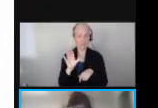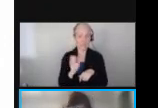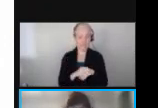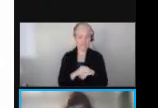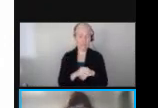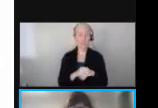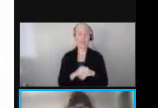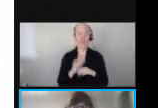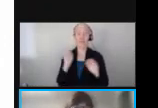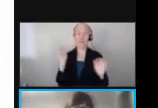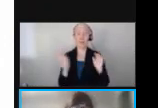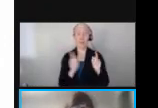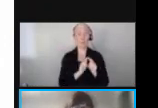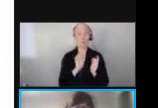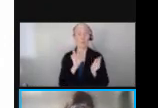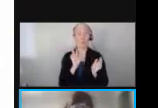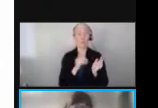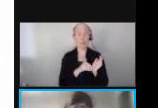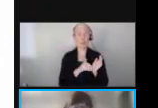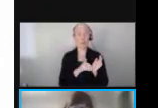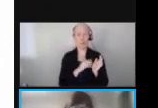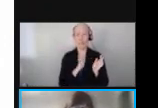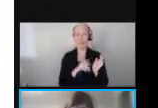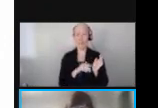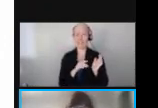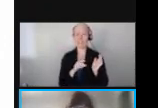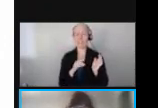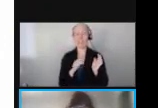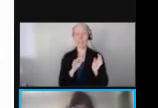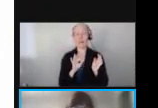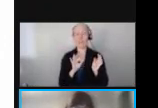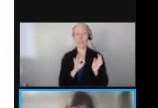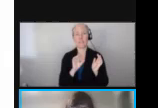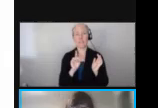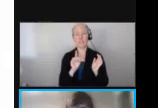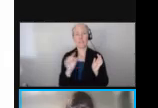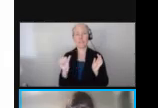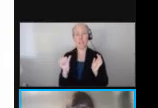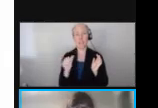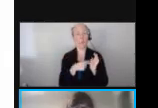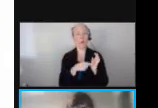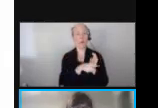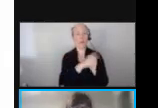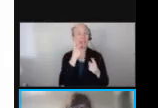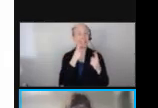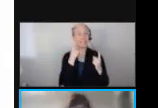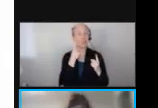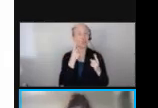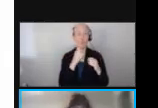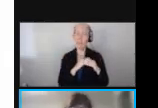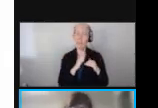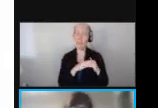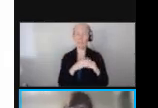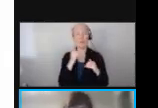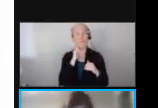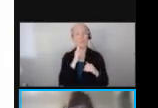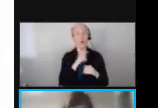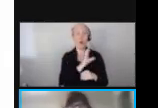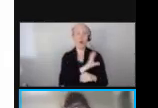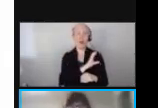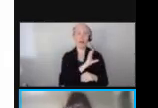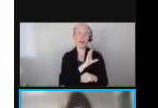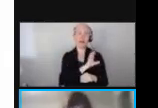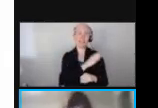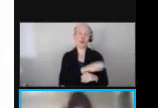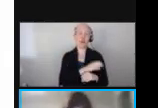that with 3,000, right? That's the low end that the FDA considers to be acceptable for a clinical trial to determine whether or